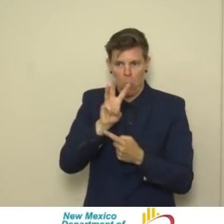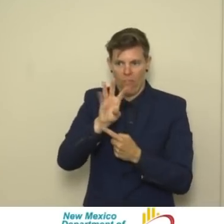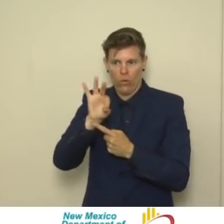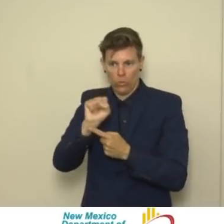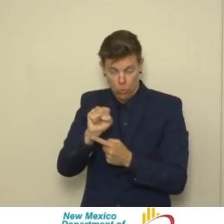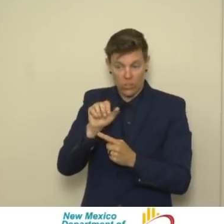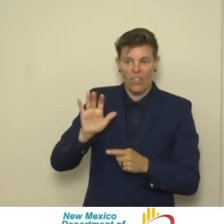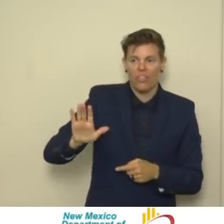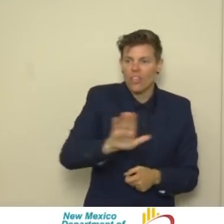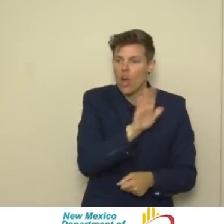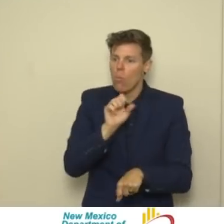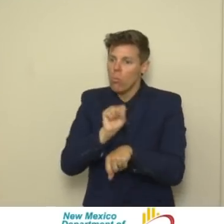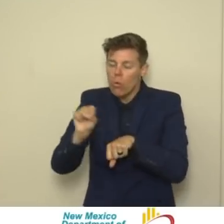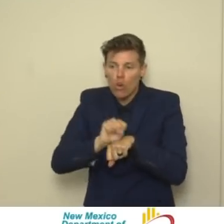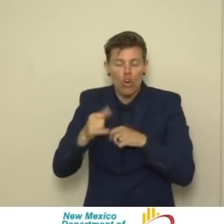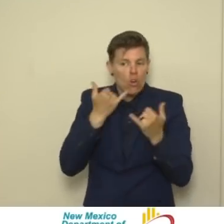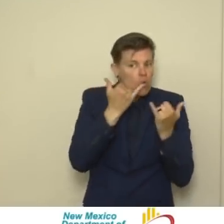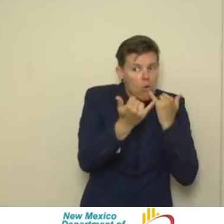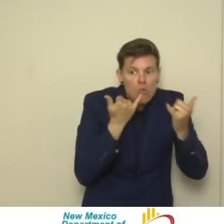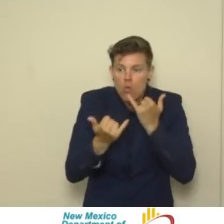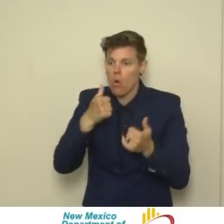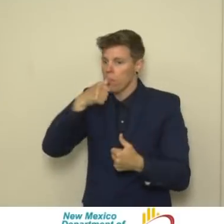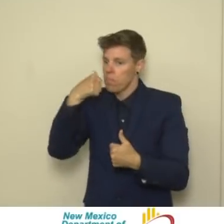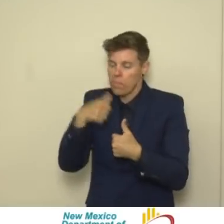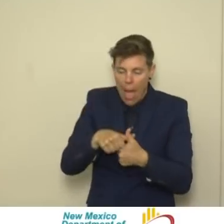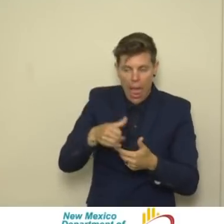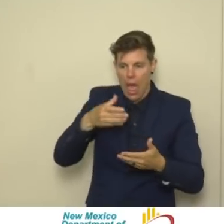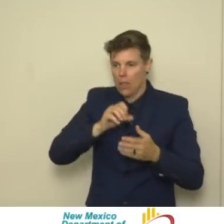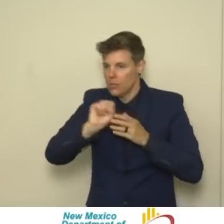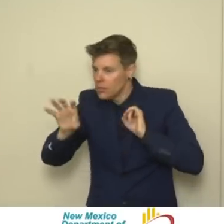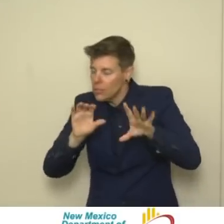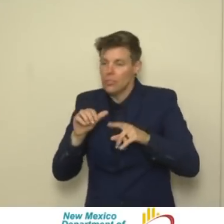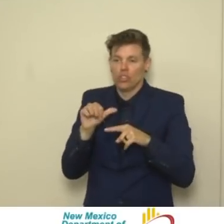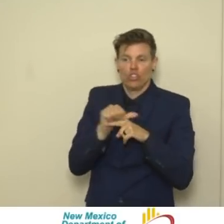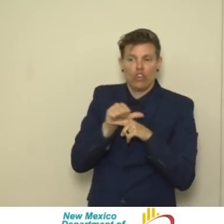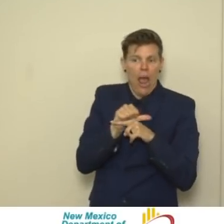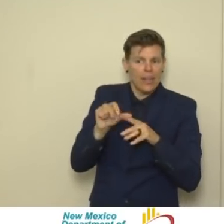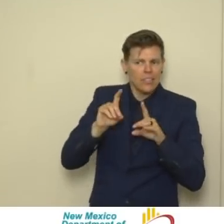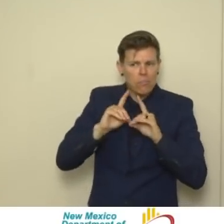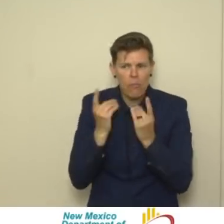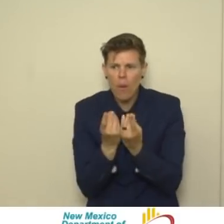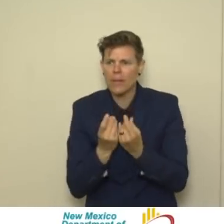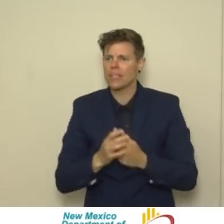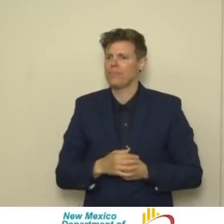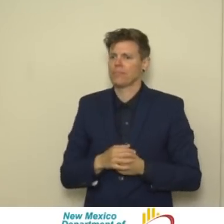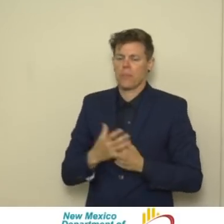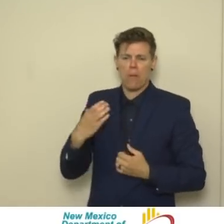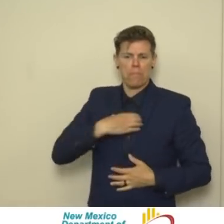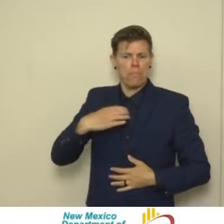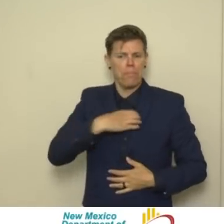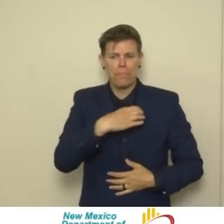the phones, in our mail rooms, in our training departments doing appeals. Everybody, thank you